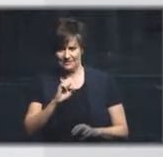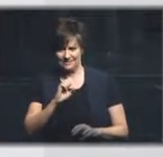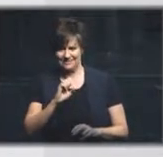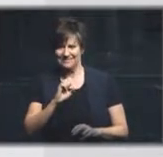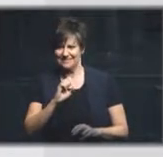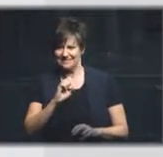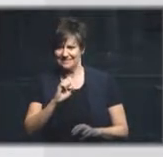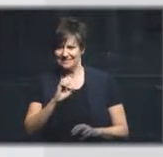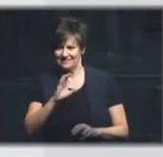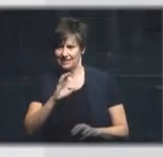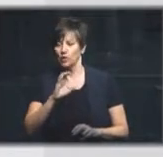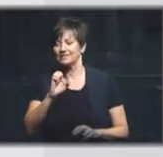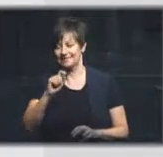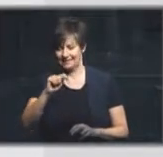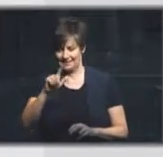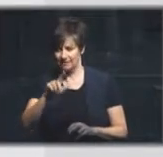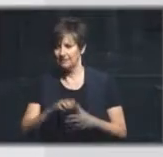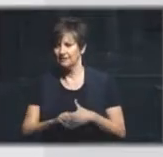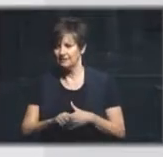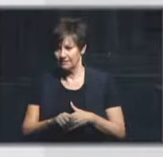Christy and CETL team here.